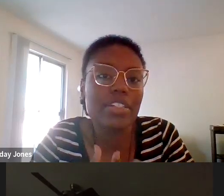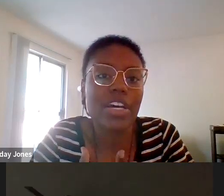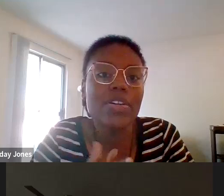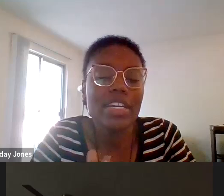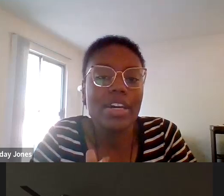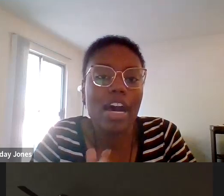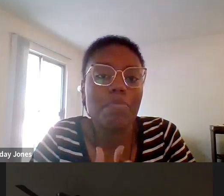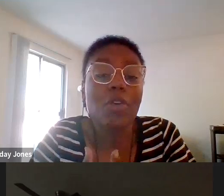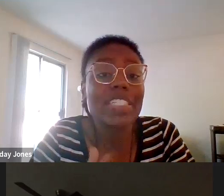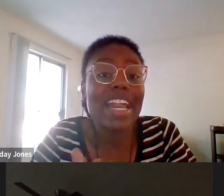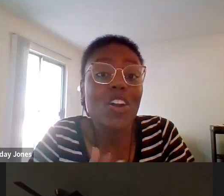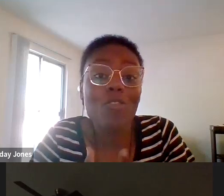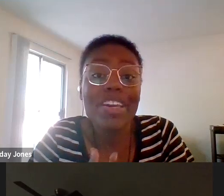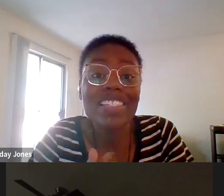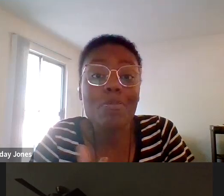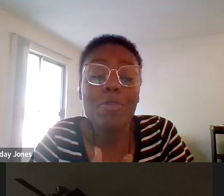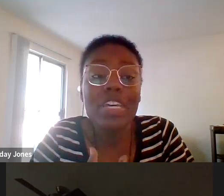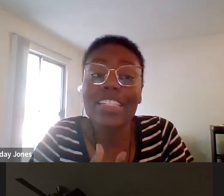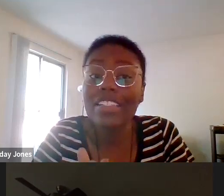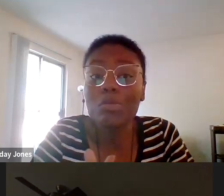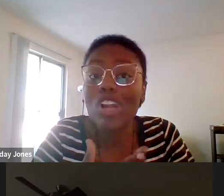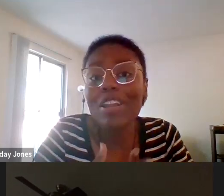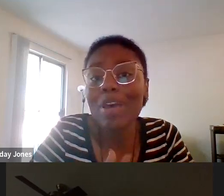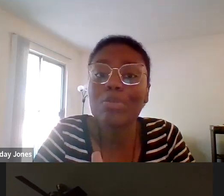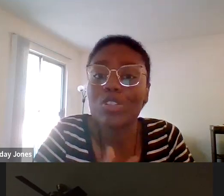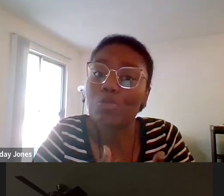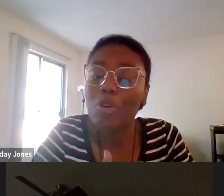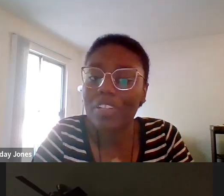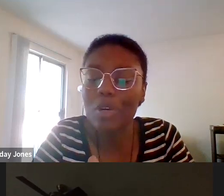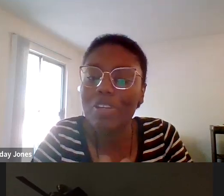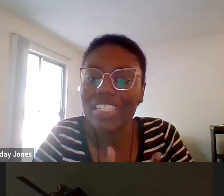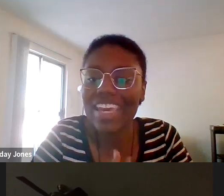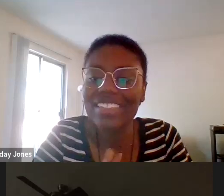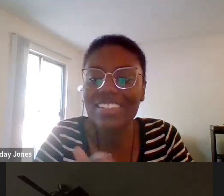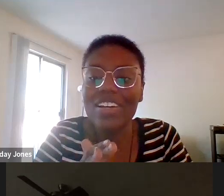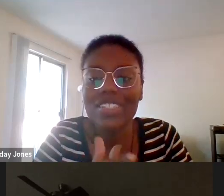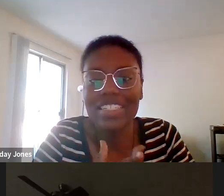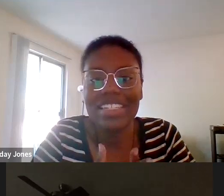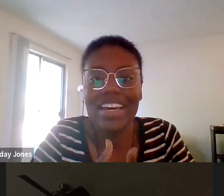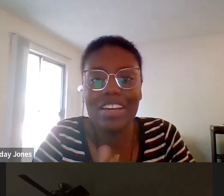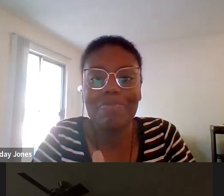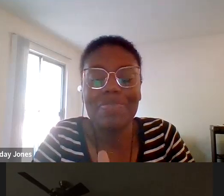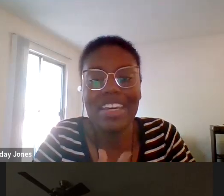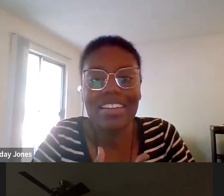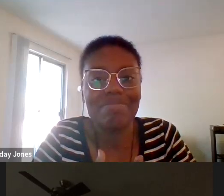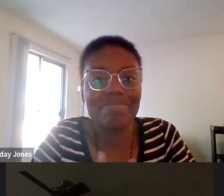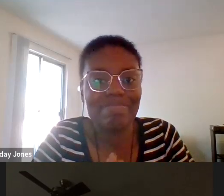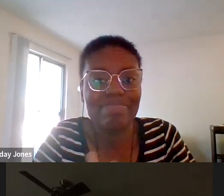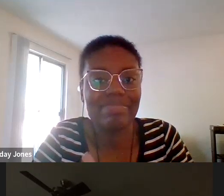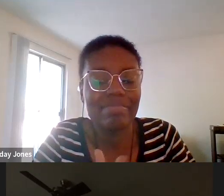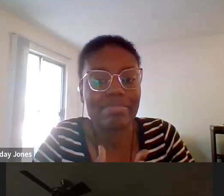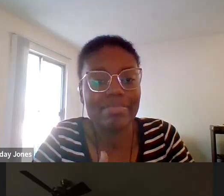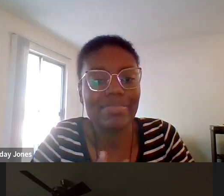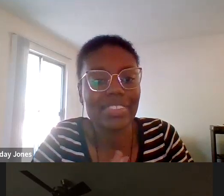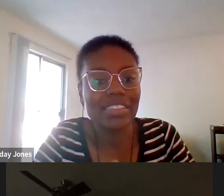use one. So, but it wasn't as hard for me as other people because I was surrounded by people who use mobility aids. So, yeah.